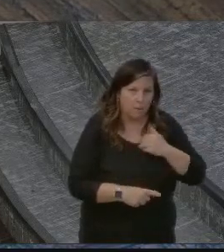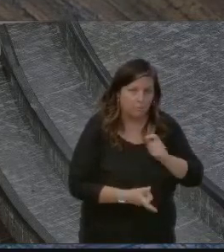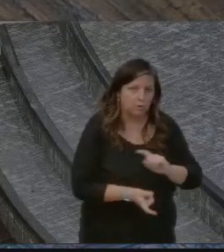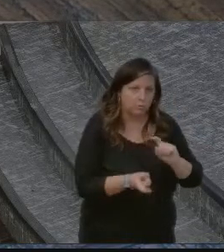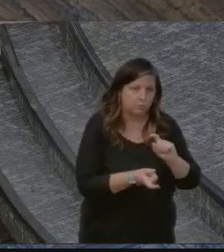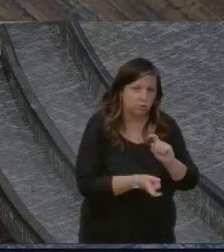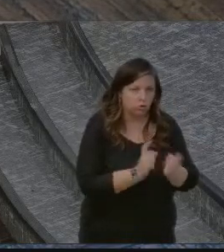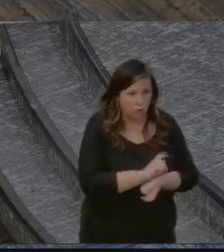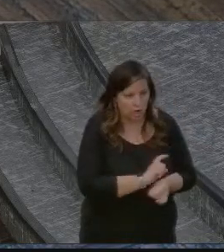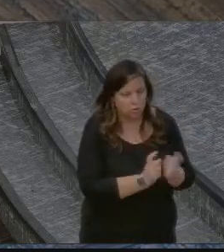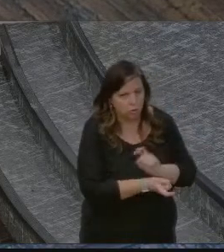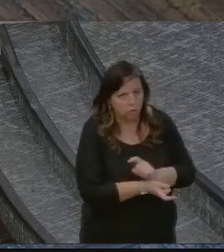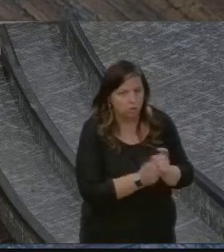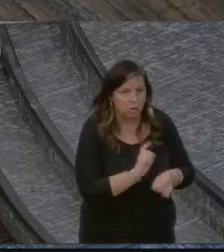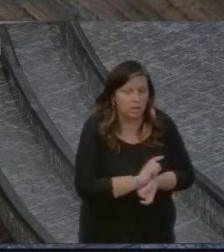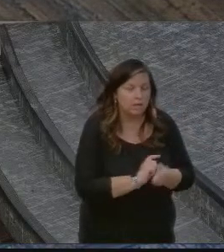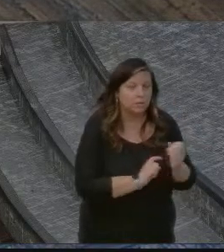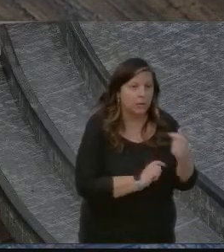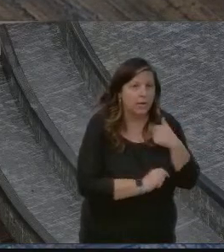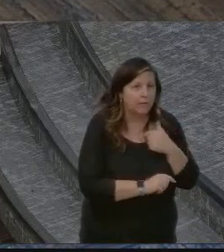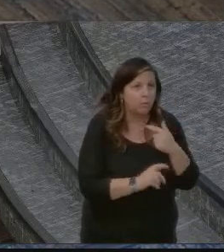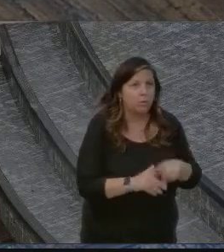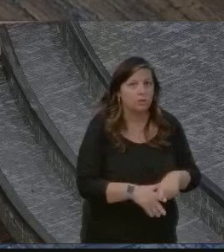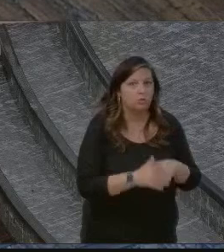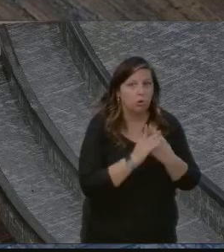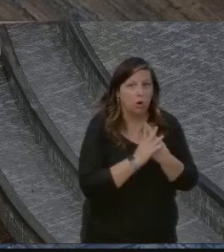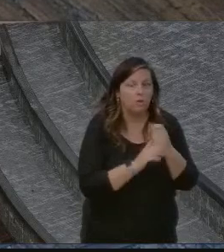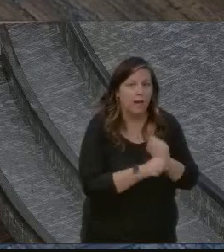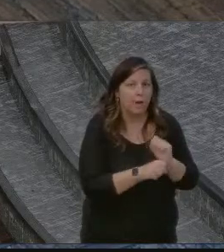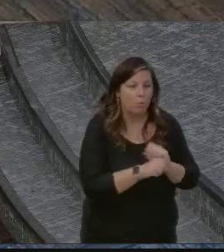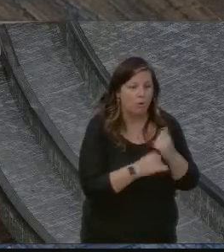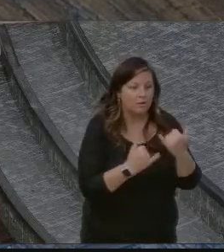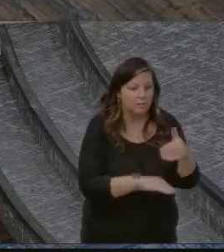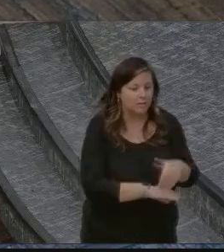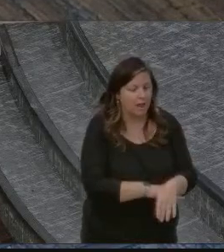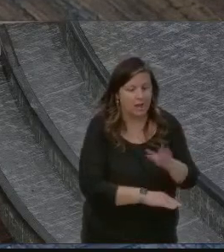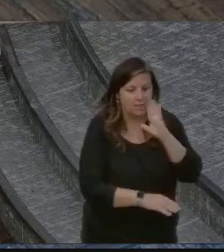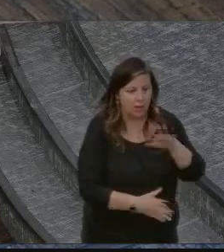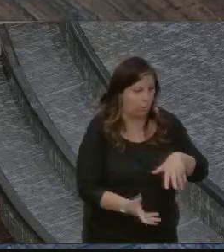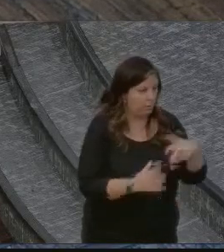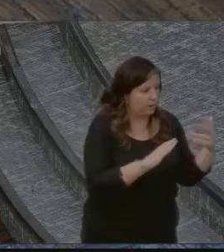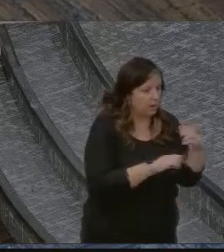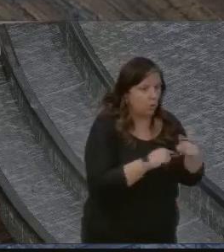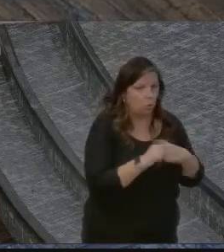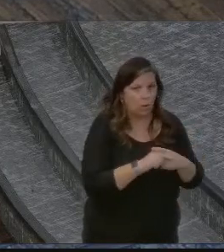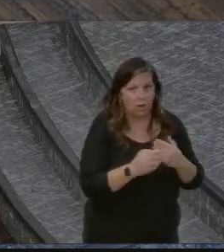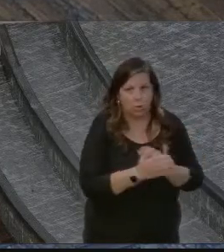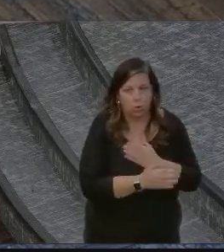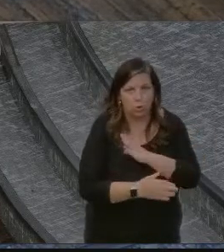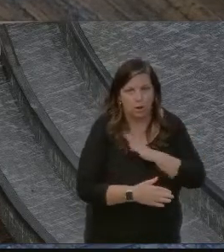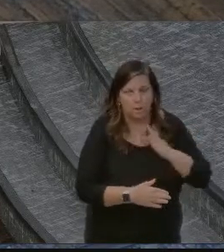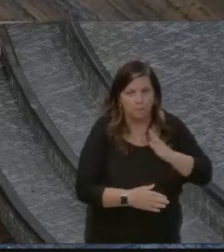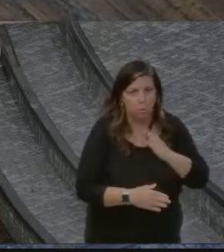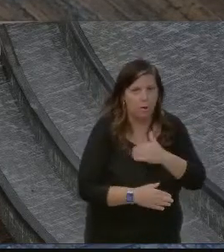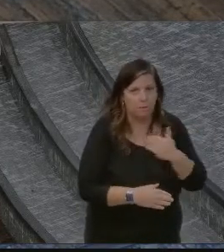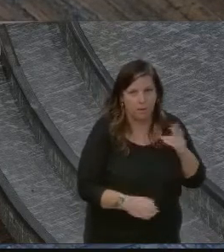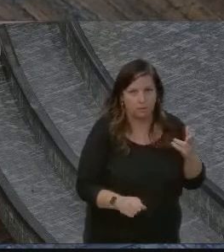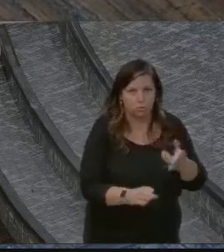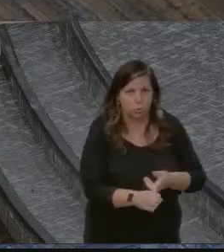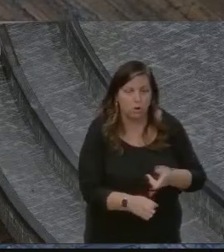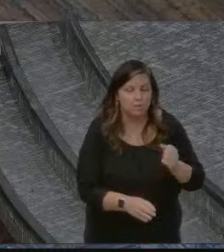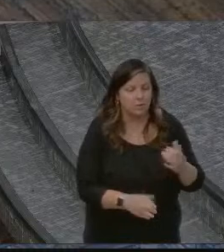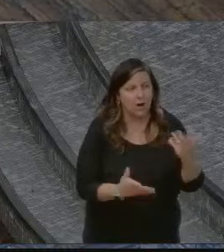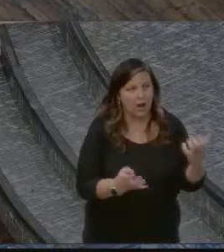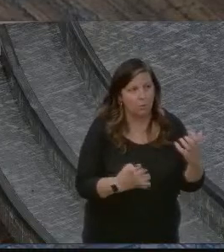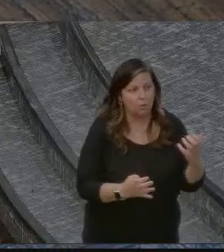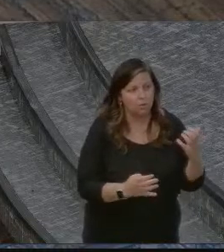tonight, that's going to be disrupted when we have new board members join on. So I would want to kind of explore, how do we use